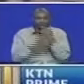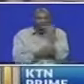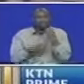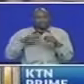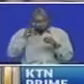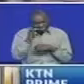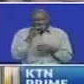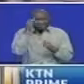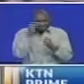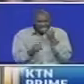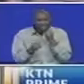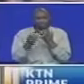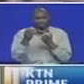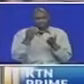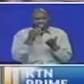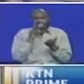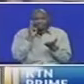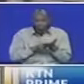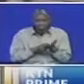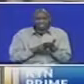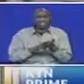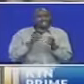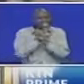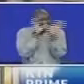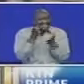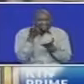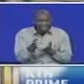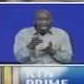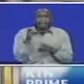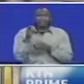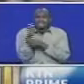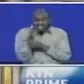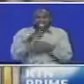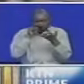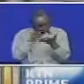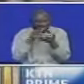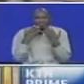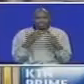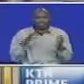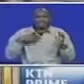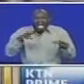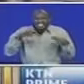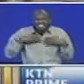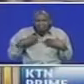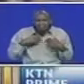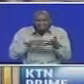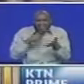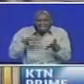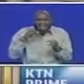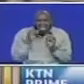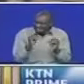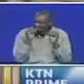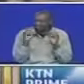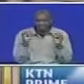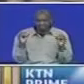final report. It's in black and white. The media has been in possession of it for weeks. I have never admitted to any single charge.